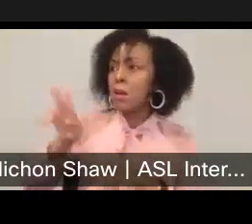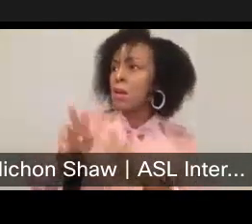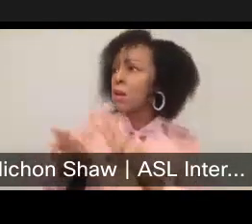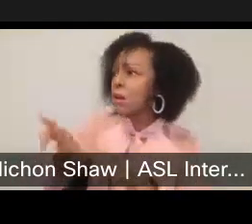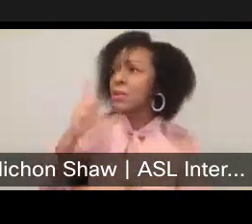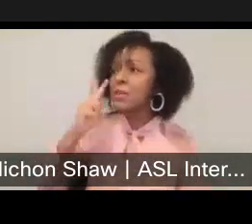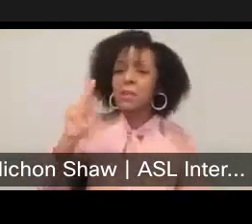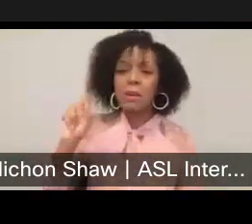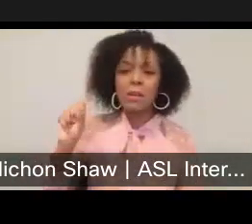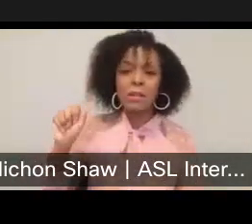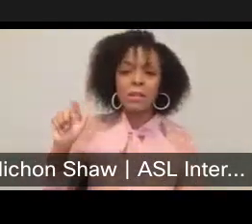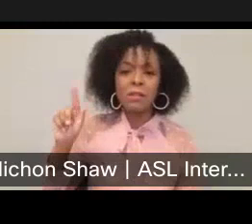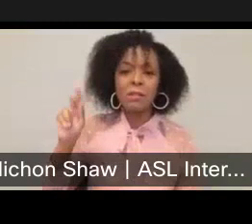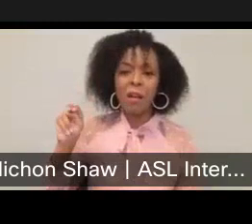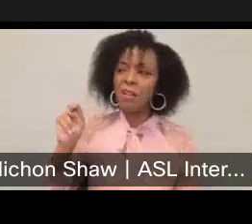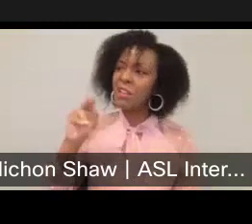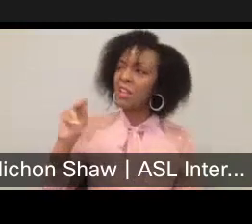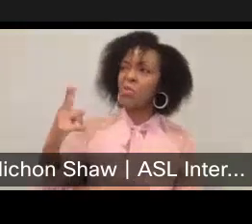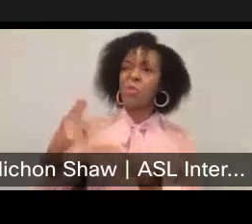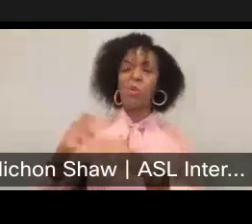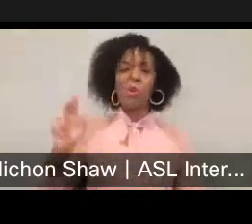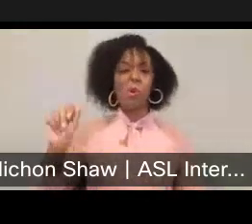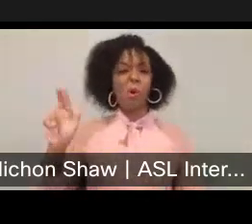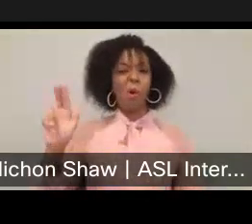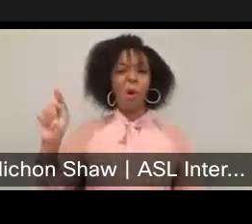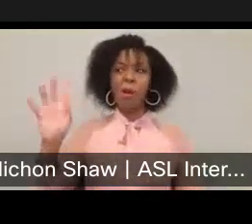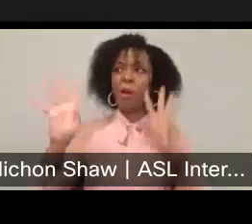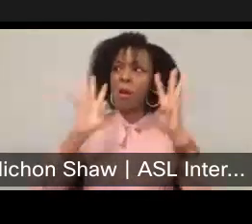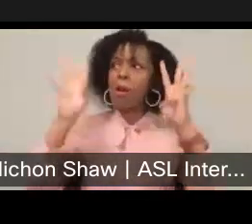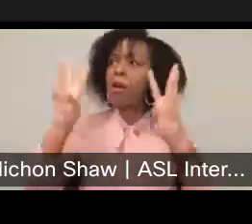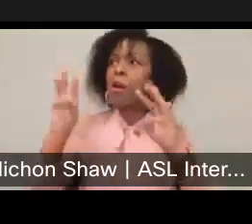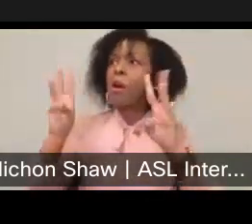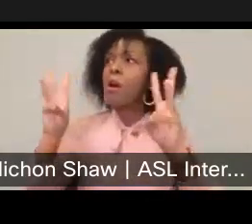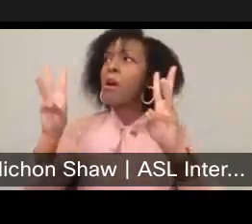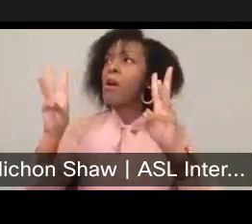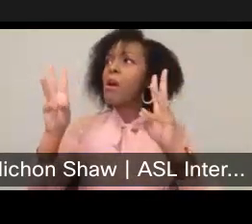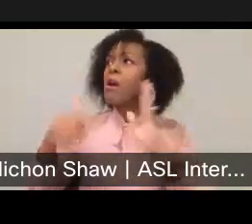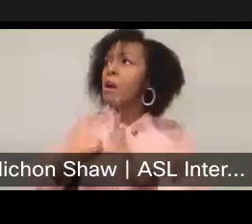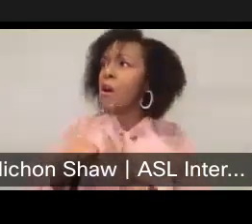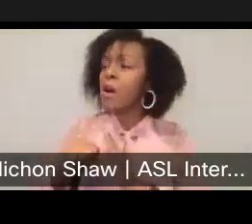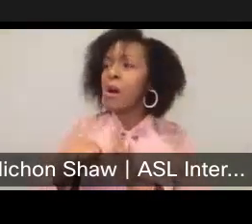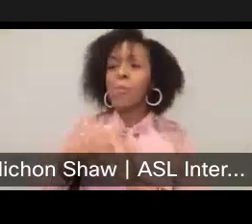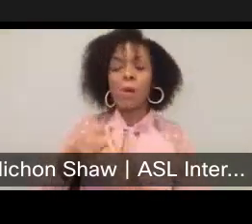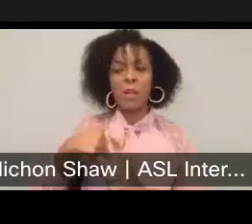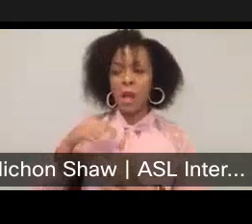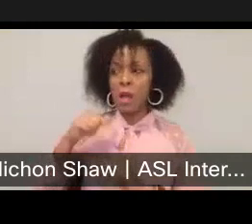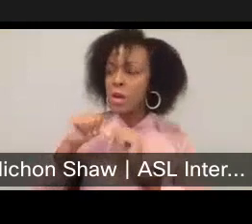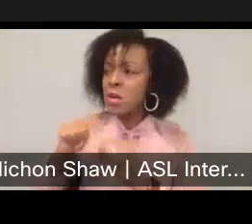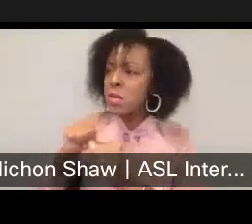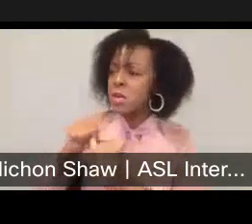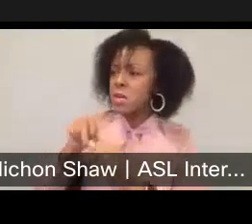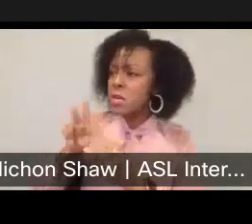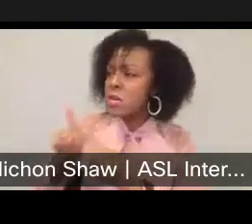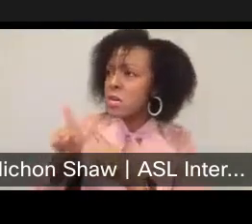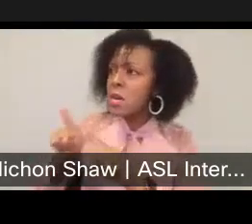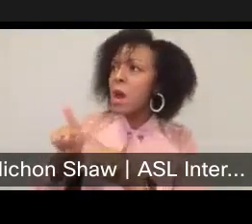of it. But the longer I stayed, I realized that there was also a science behind it. And so the three,